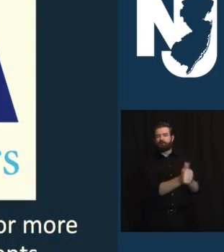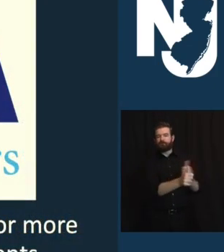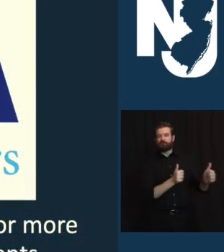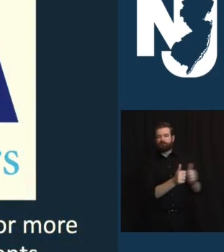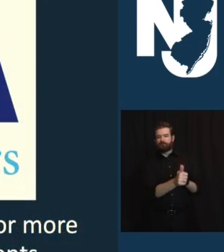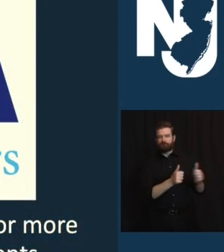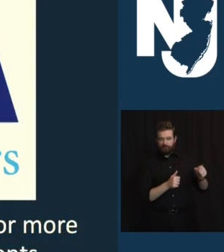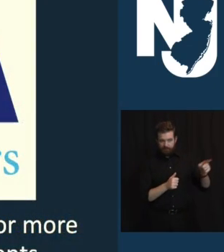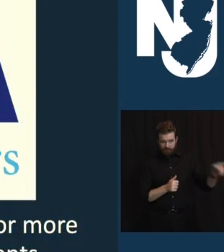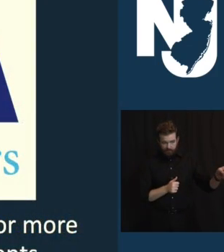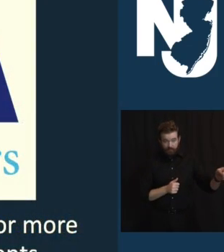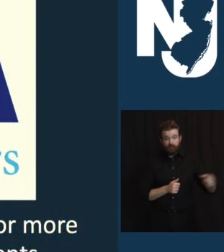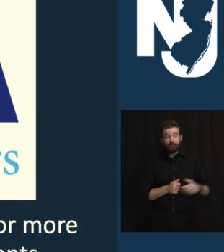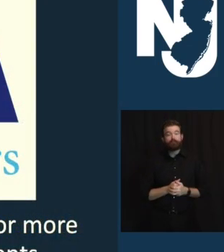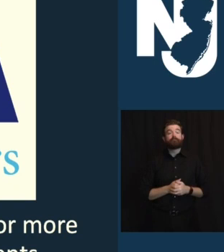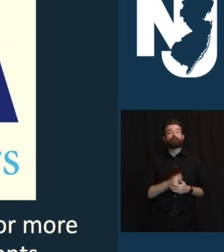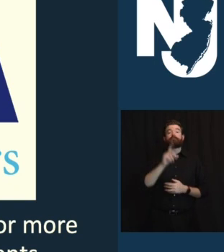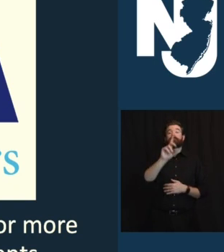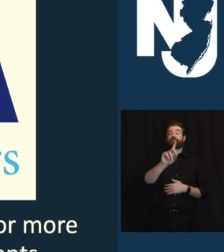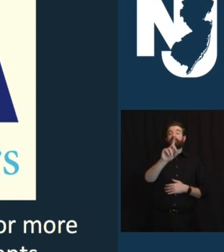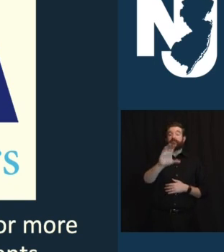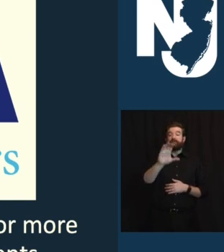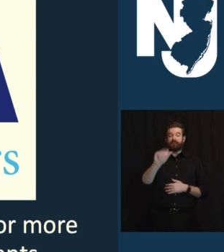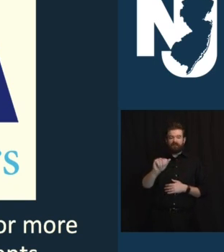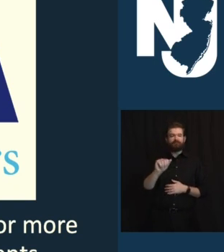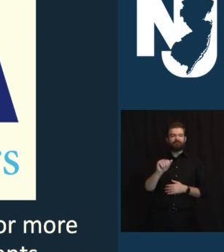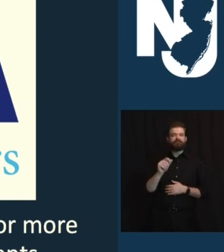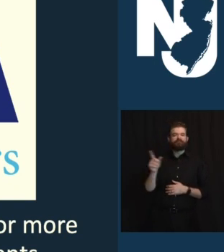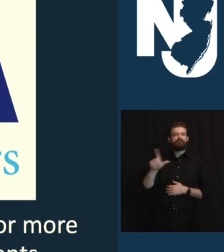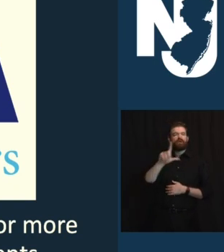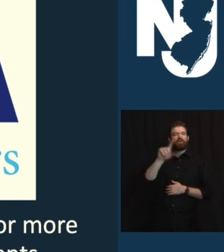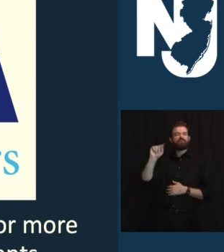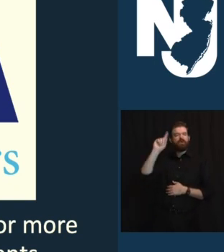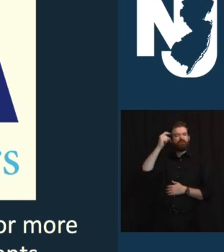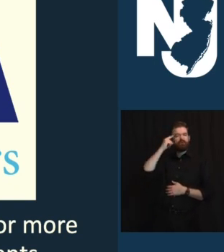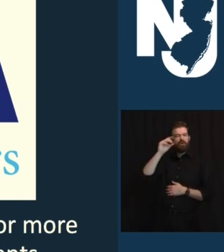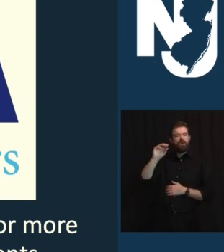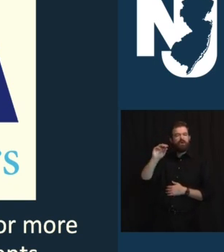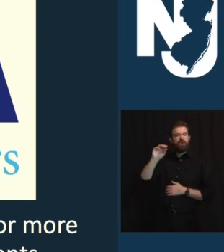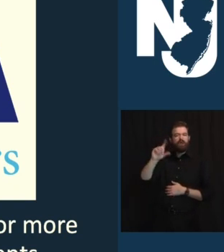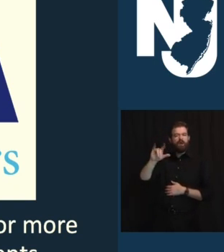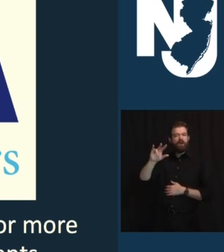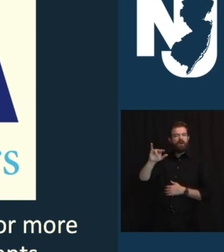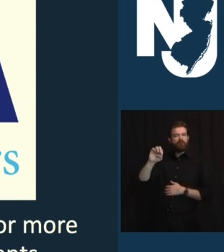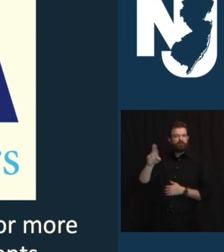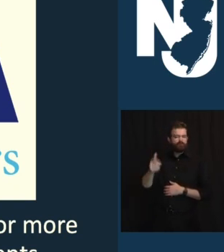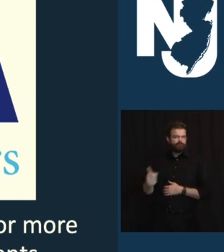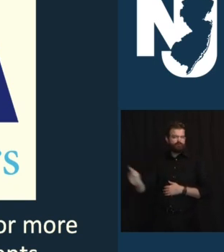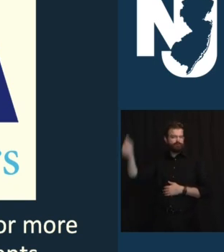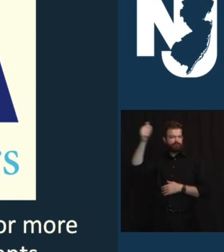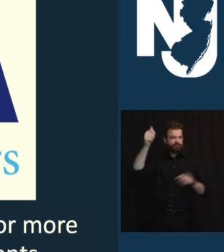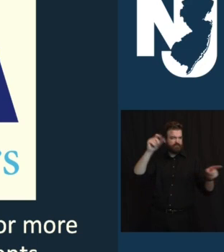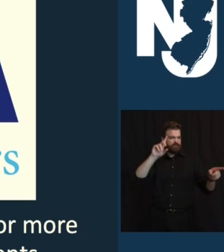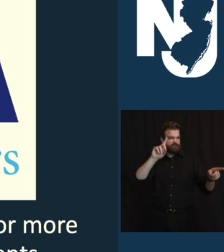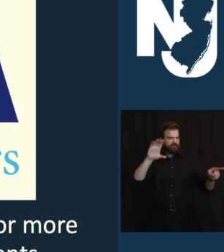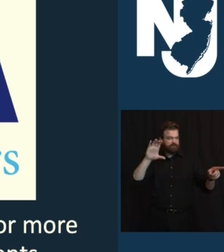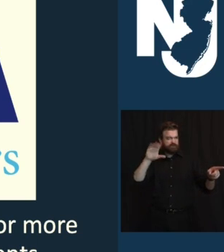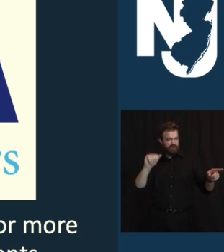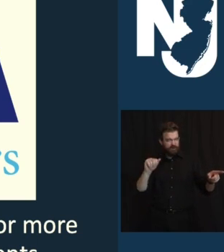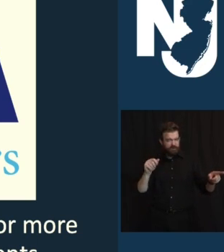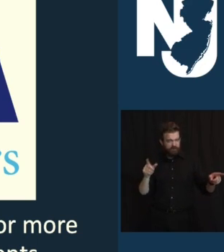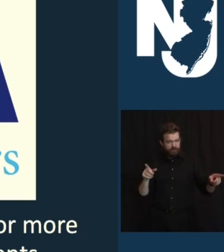the extraordinary leadership of Lieutenant Governor Sheila Oliver, wants to remind everyone that the application period for tenants